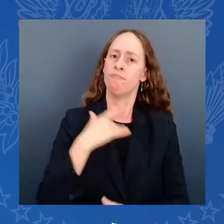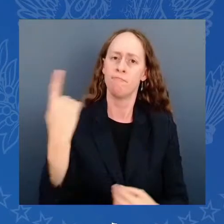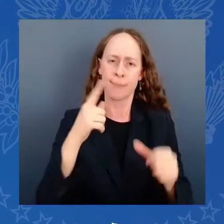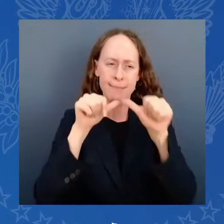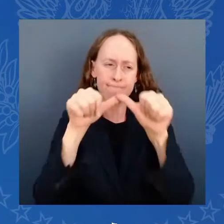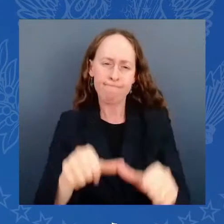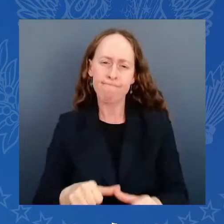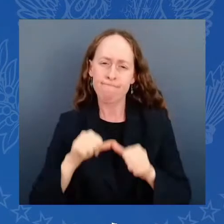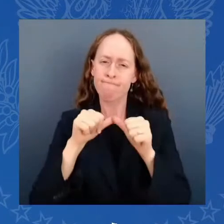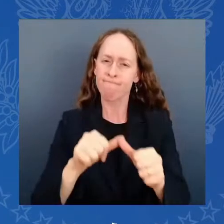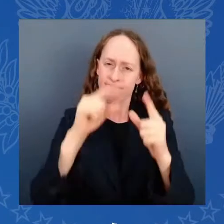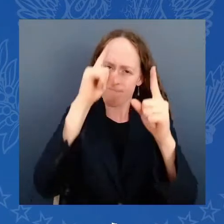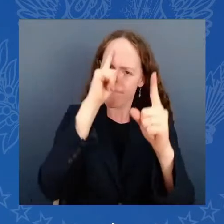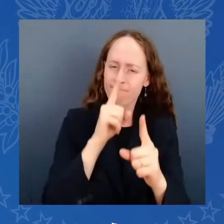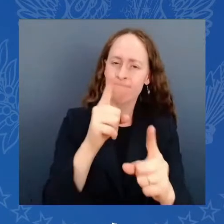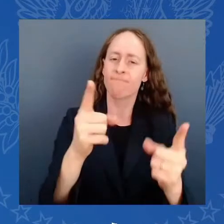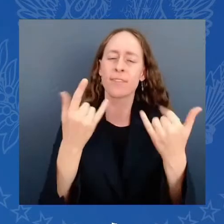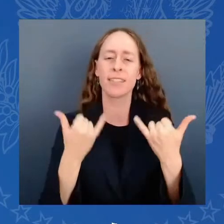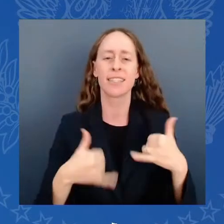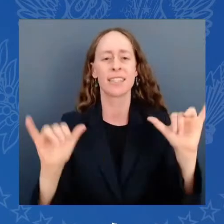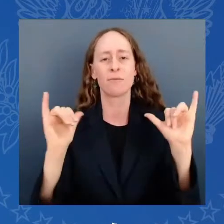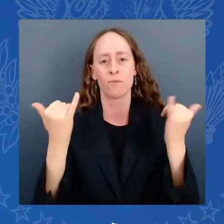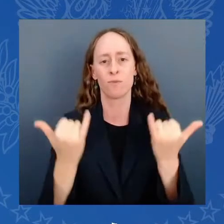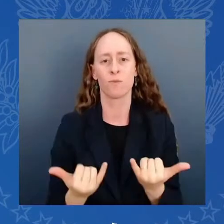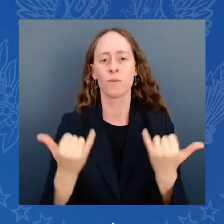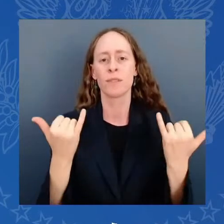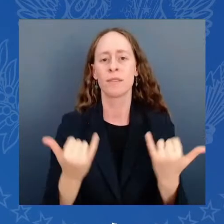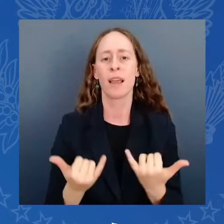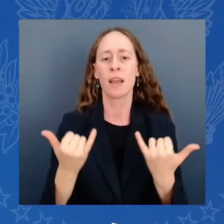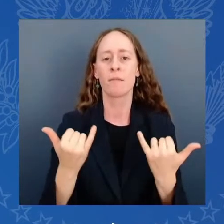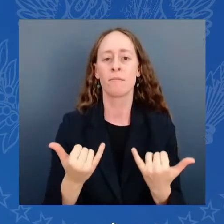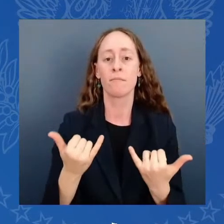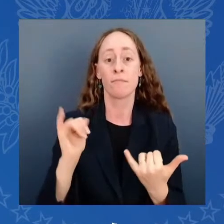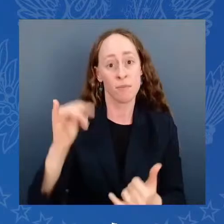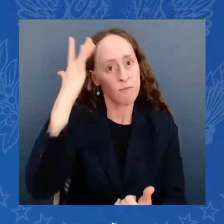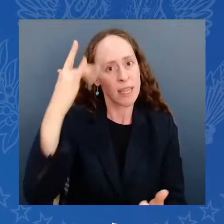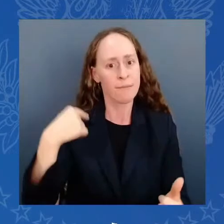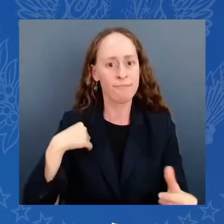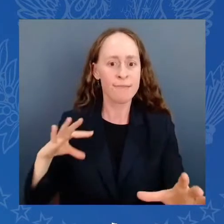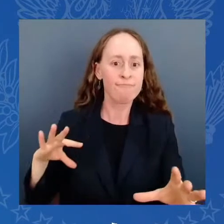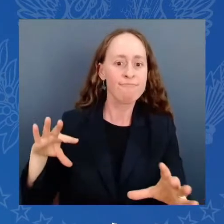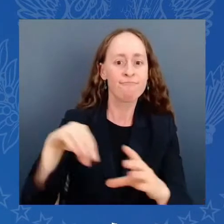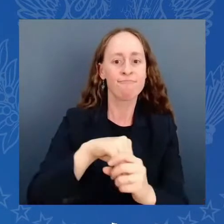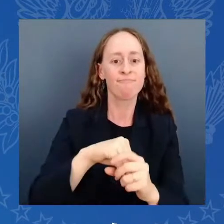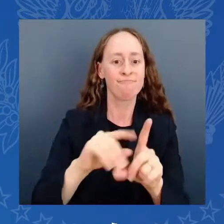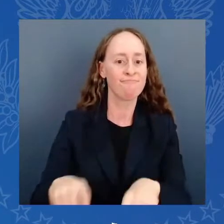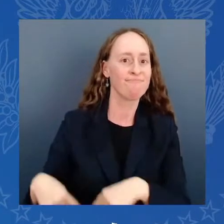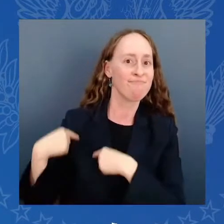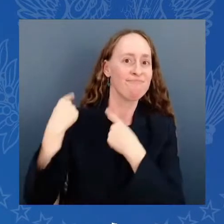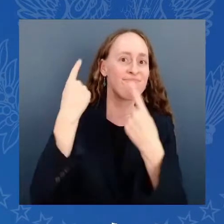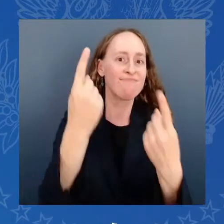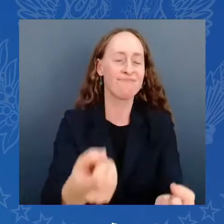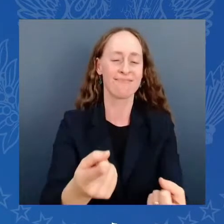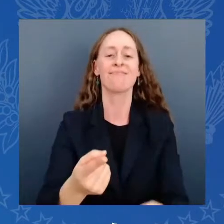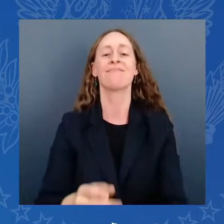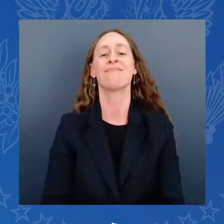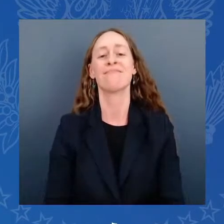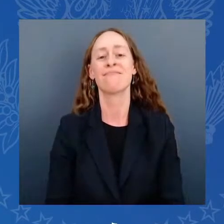That's what got me involved initially. My state was a state that was segregated by